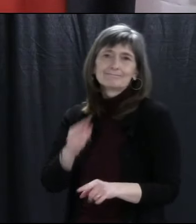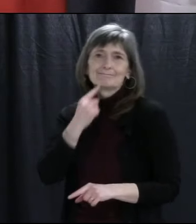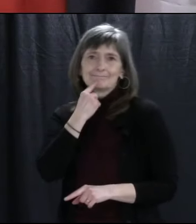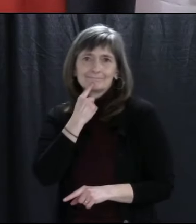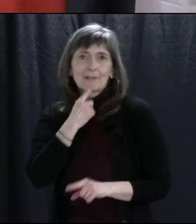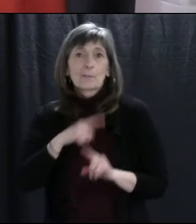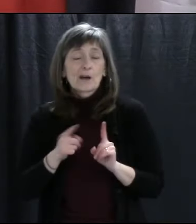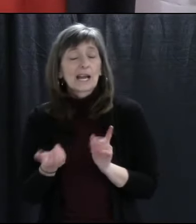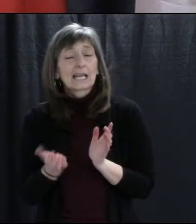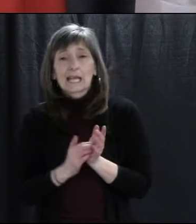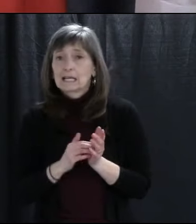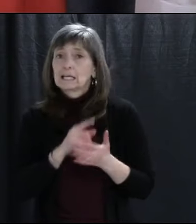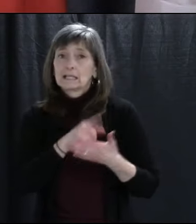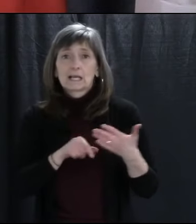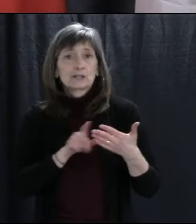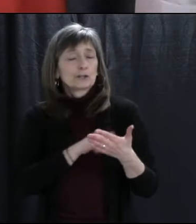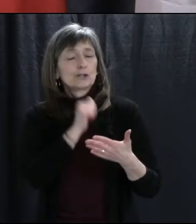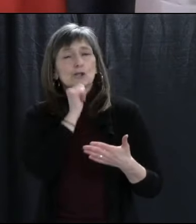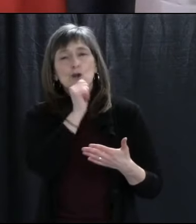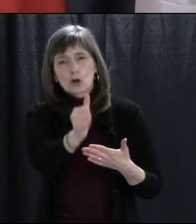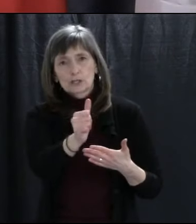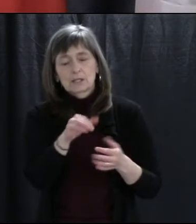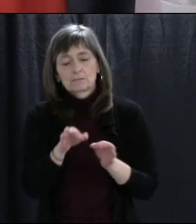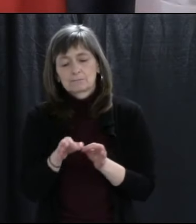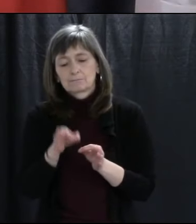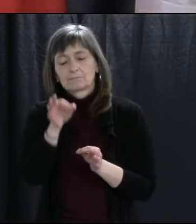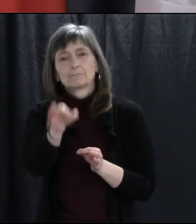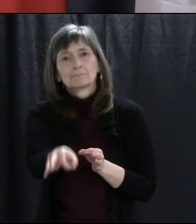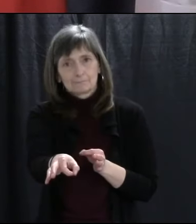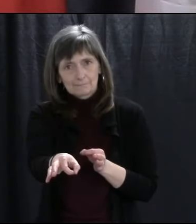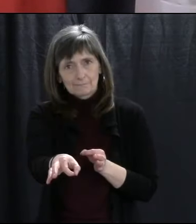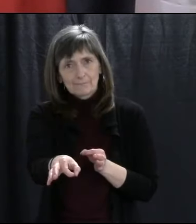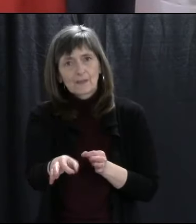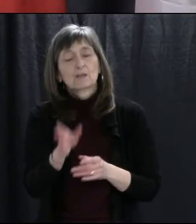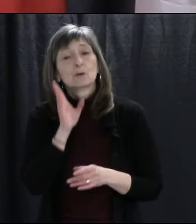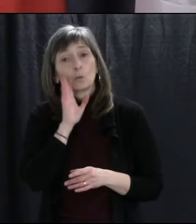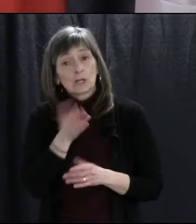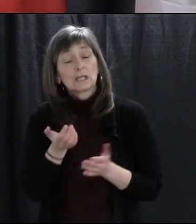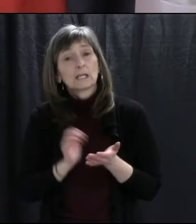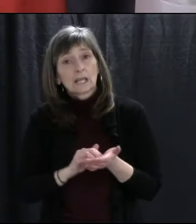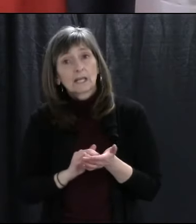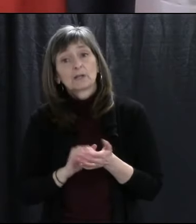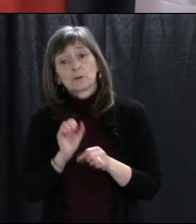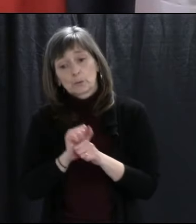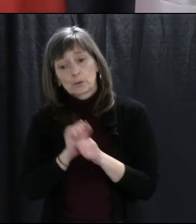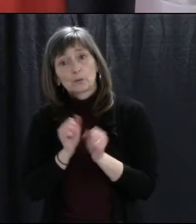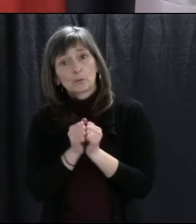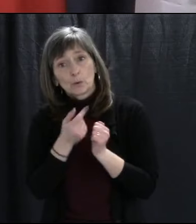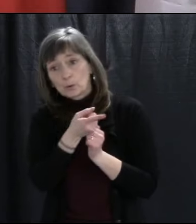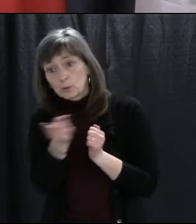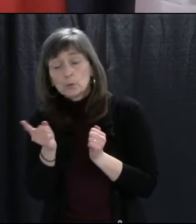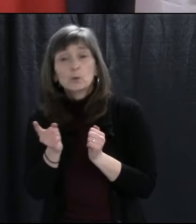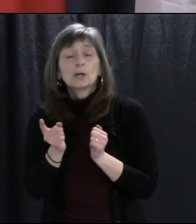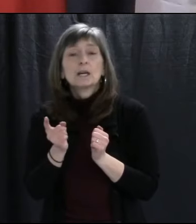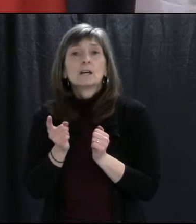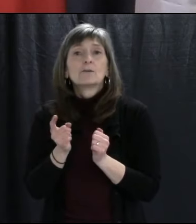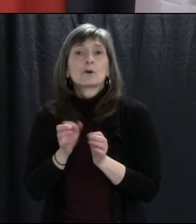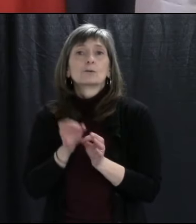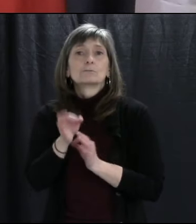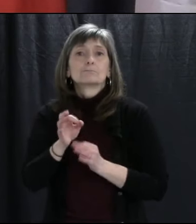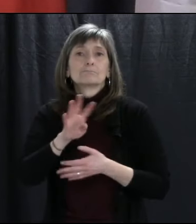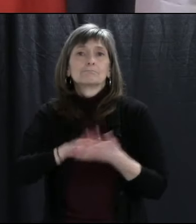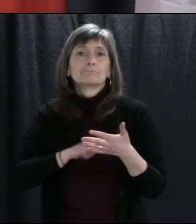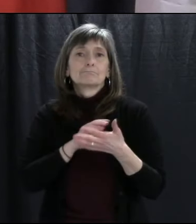are postponed. They are not canceled. So we look forward to working with the community of Bay Roberts and to rescheduling at a